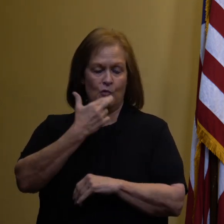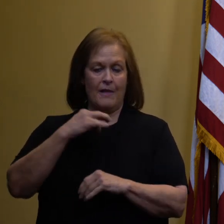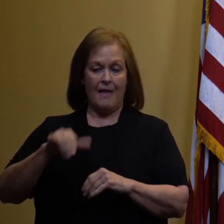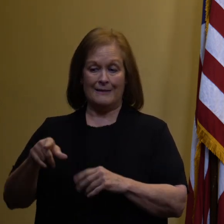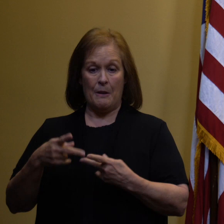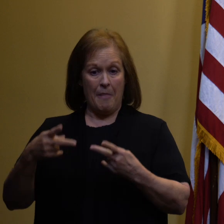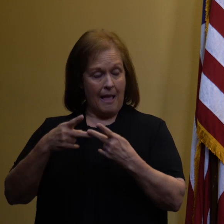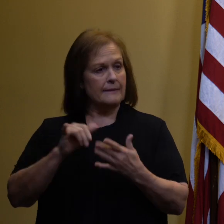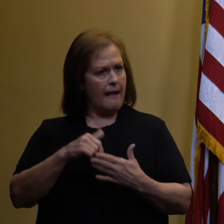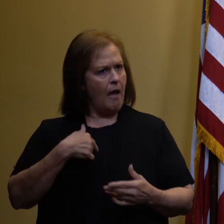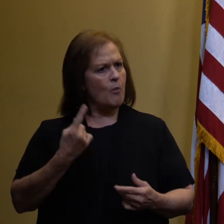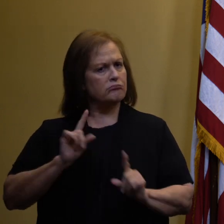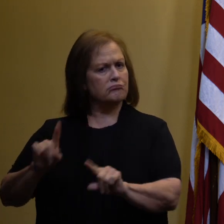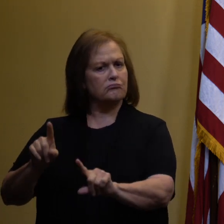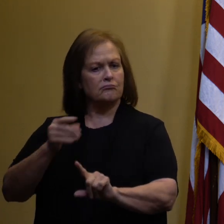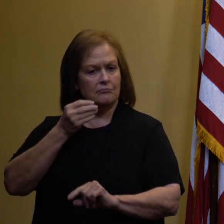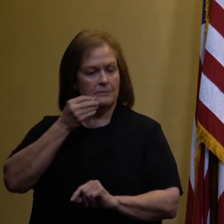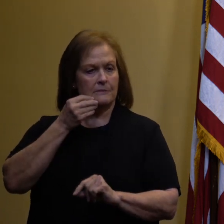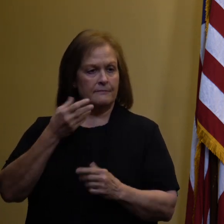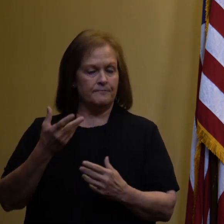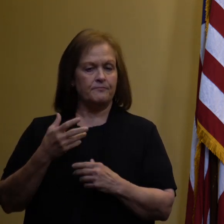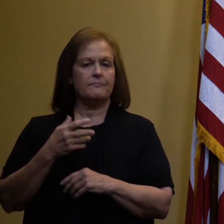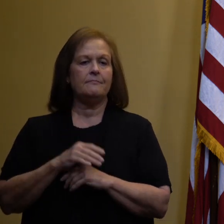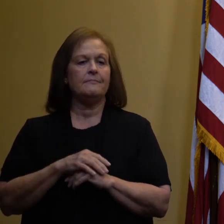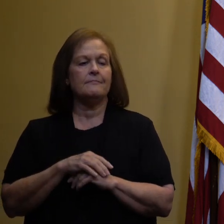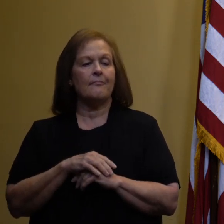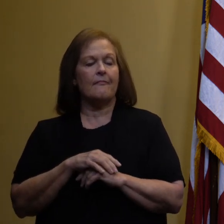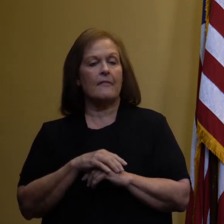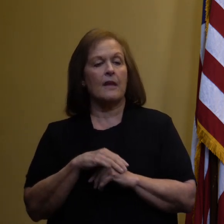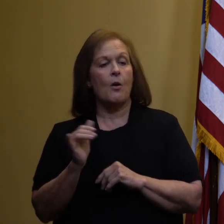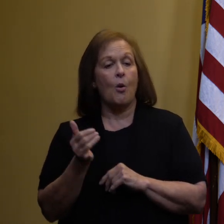that I frequent quite often, and of course,